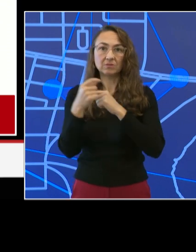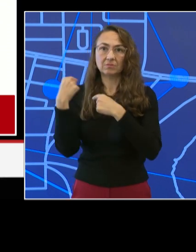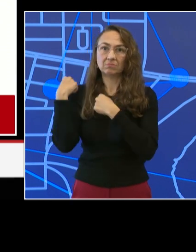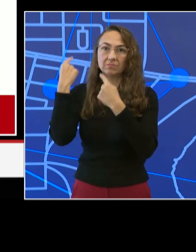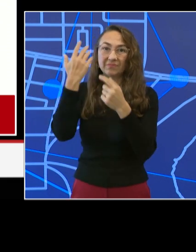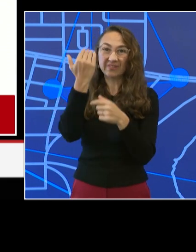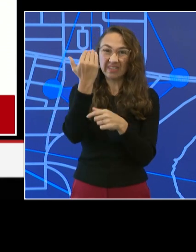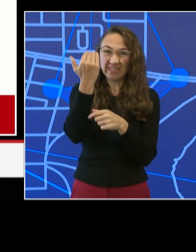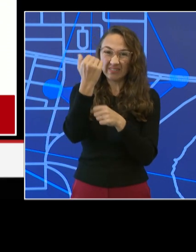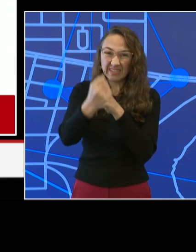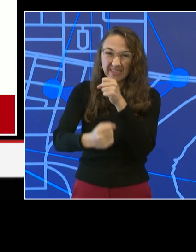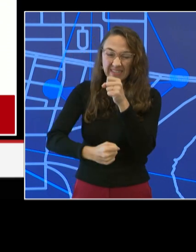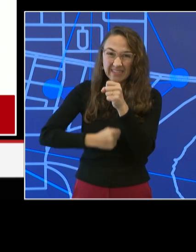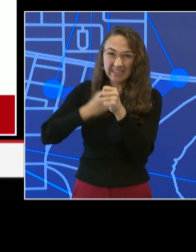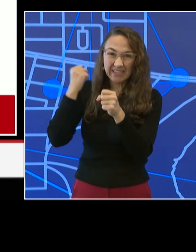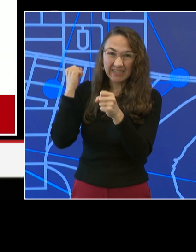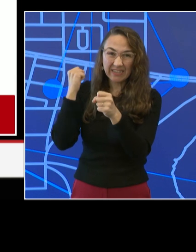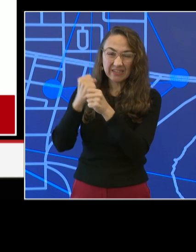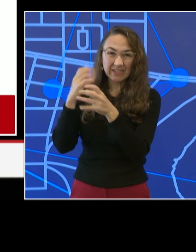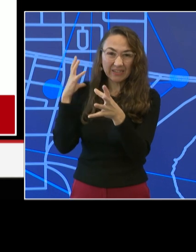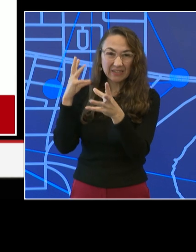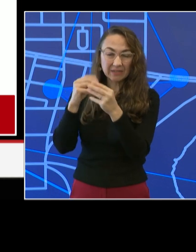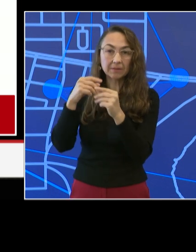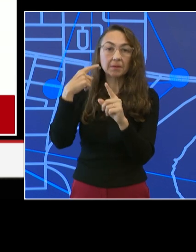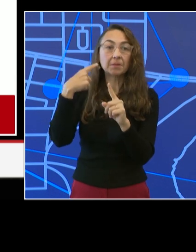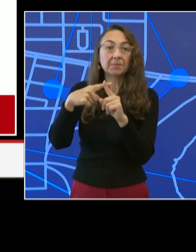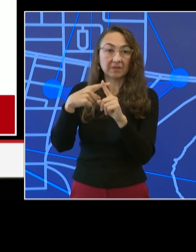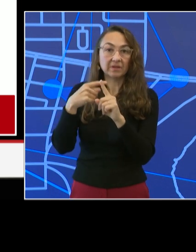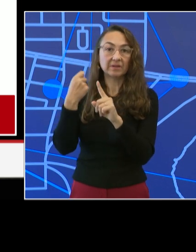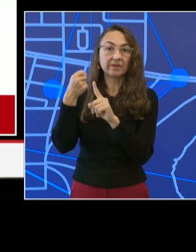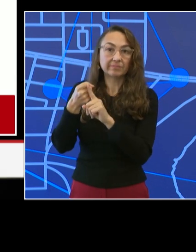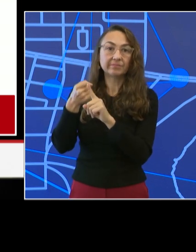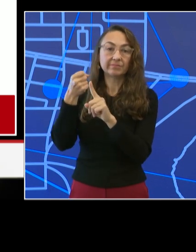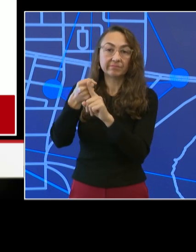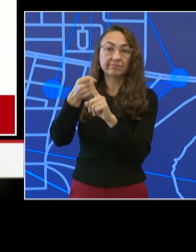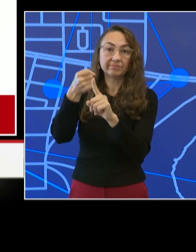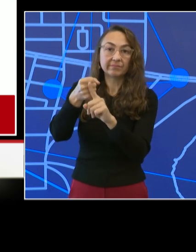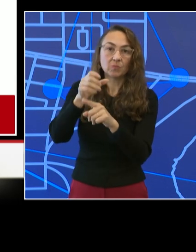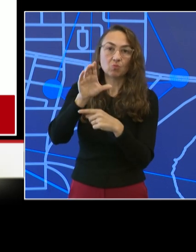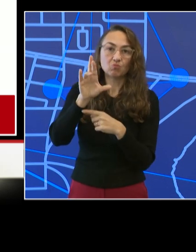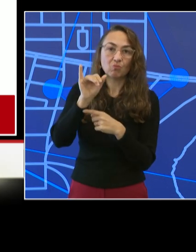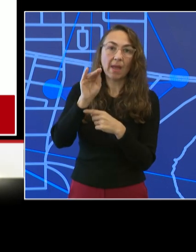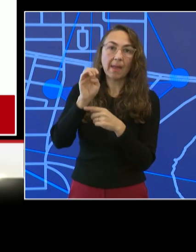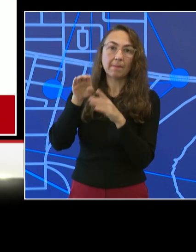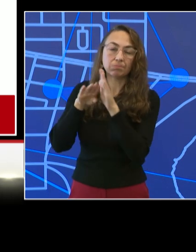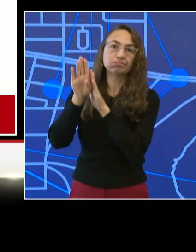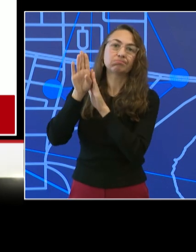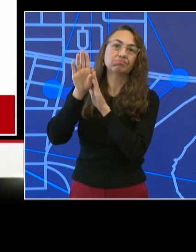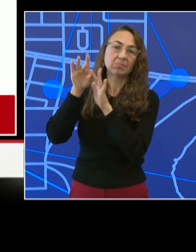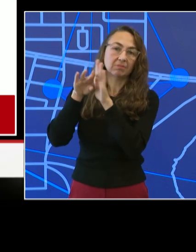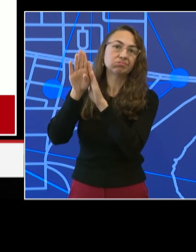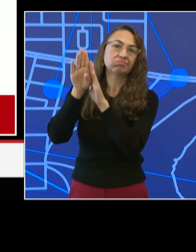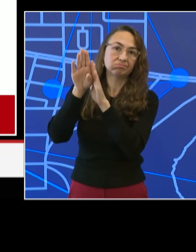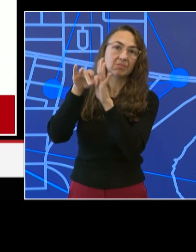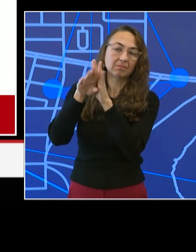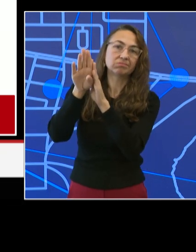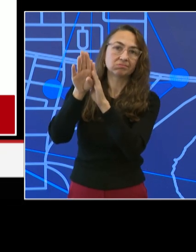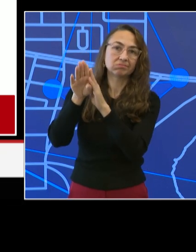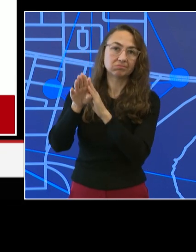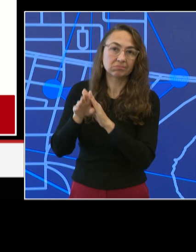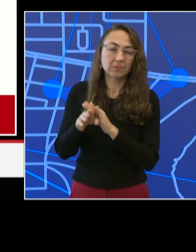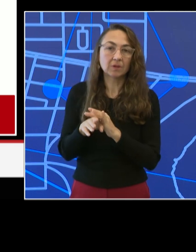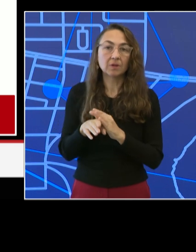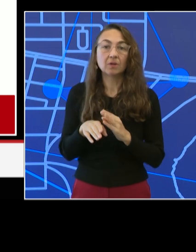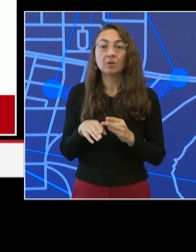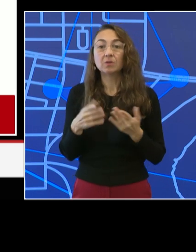very negative effect on public safety in our city. So I want to thank and give a big shout out to our public